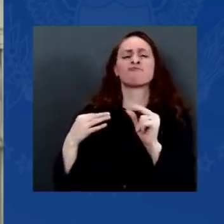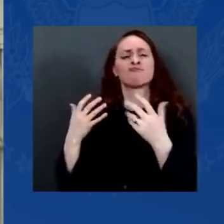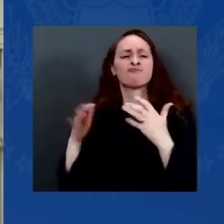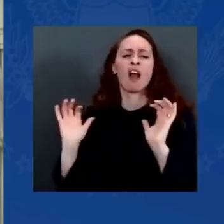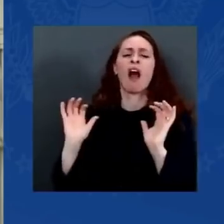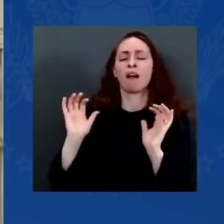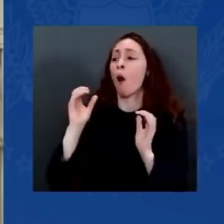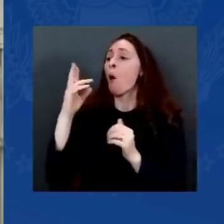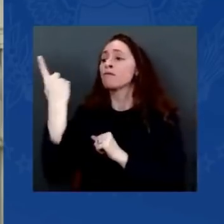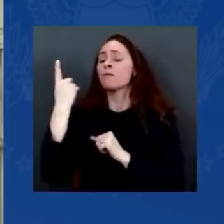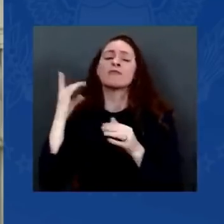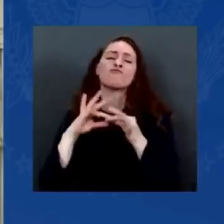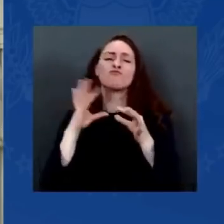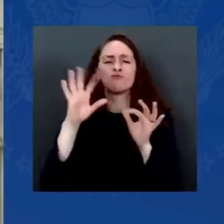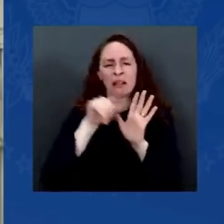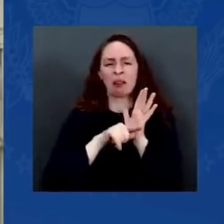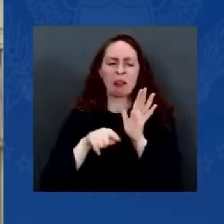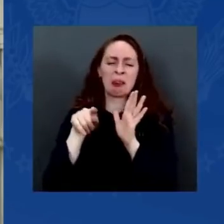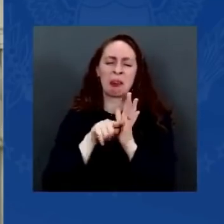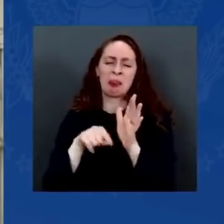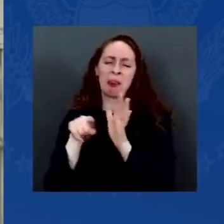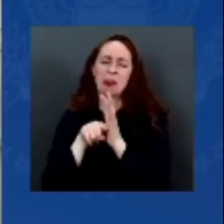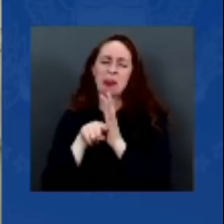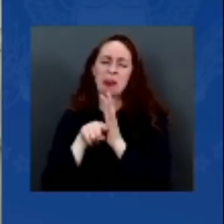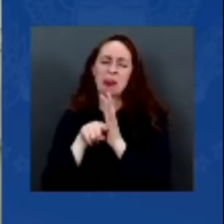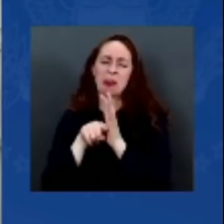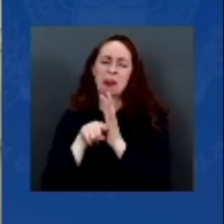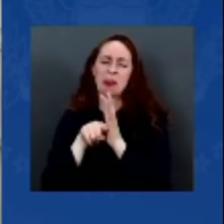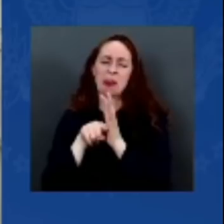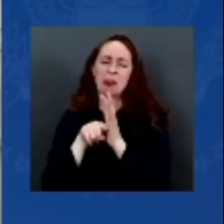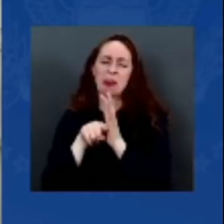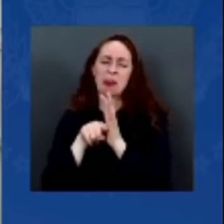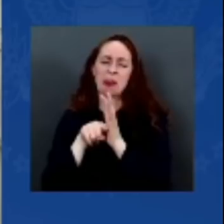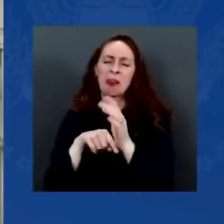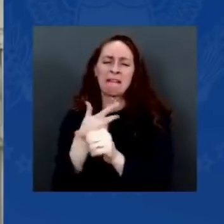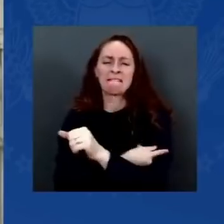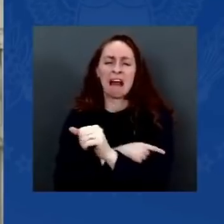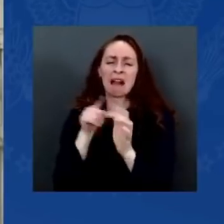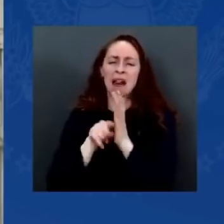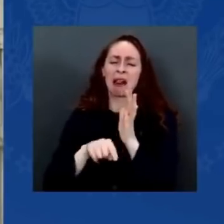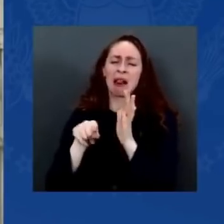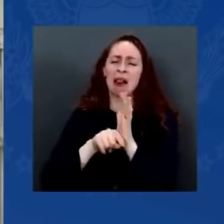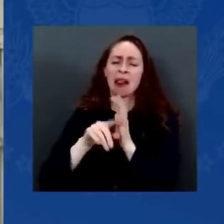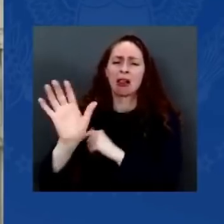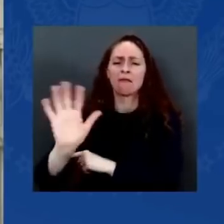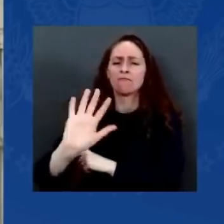and misinformation to stop it. Stop it now. Well, that ought to do it.